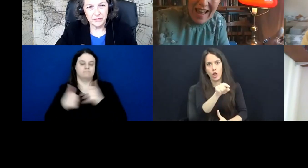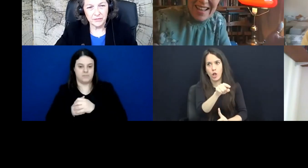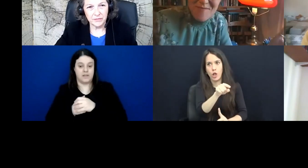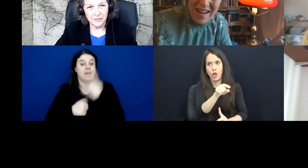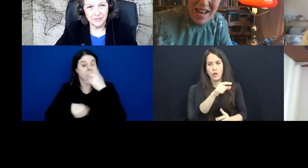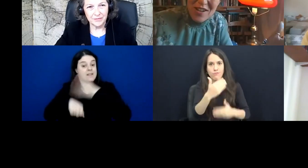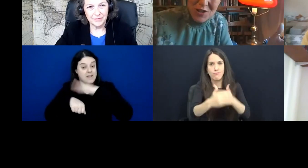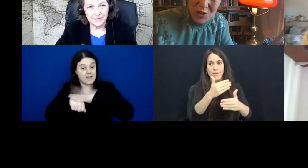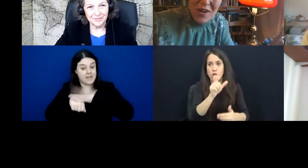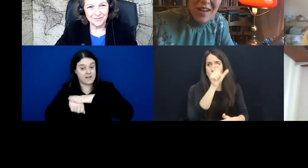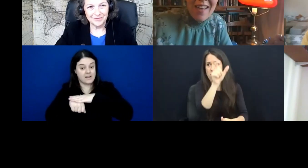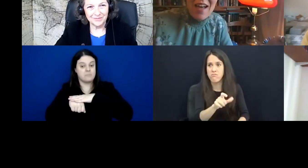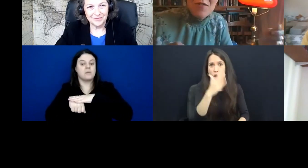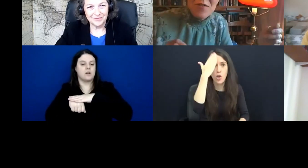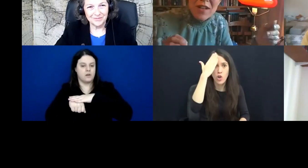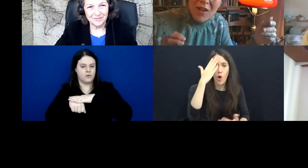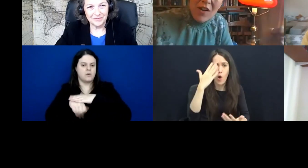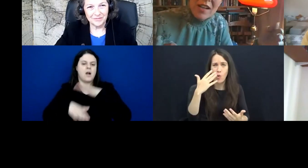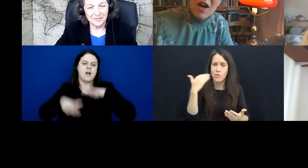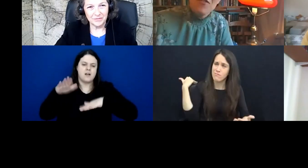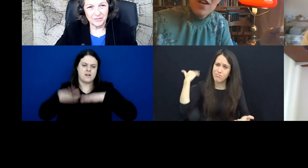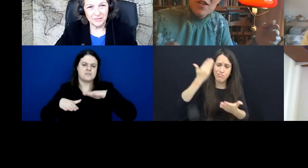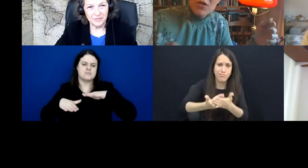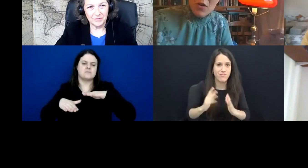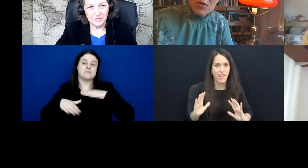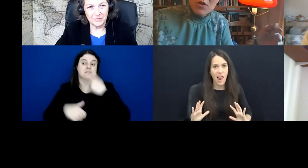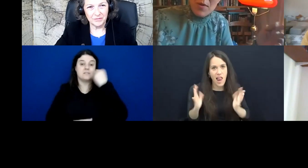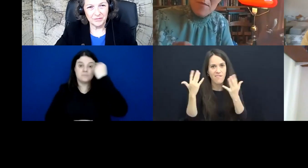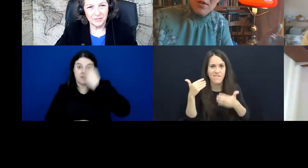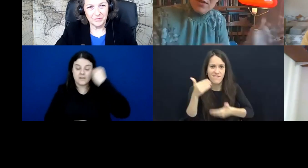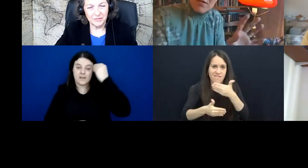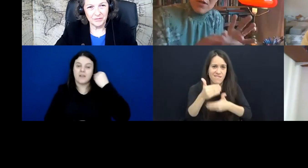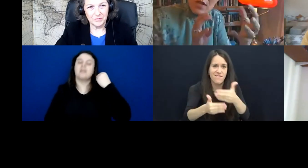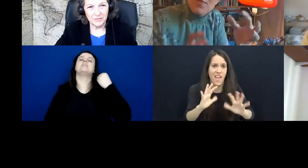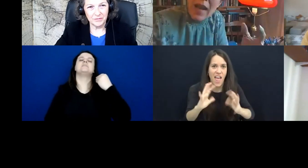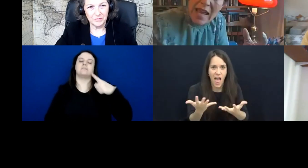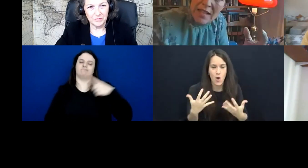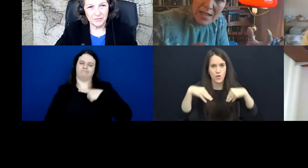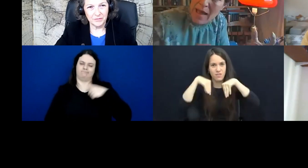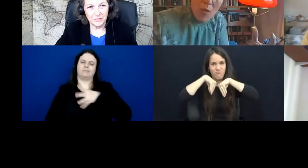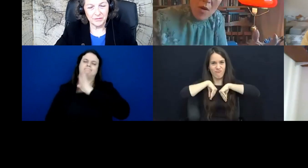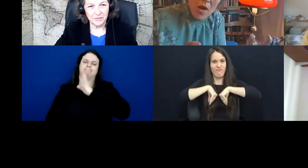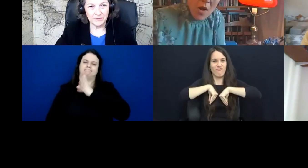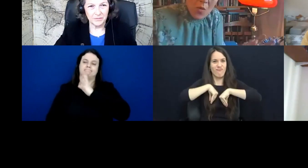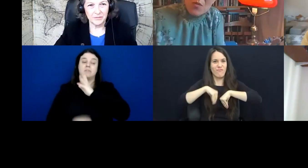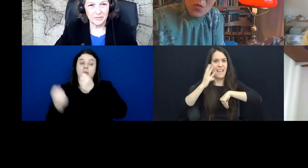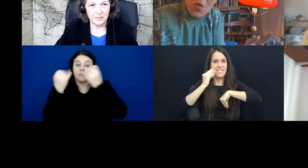themselves, as many others do, for long enough to be able to explain